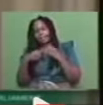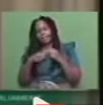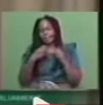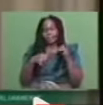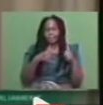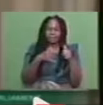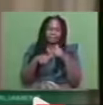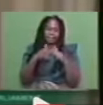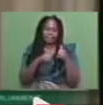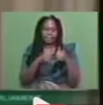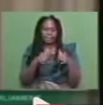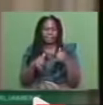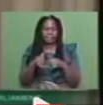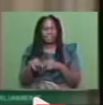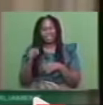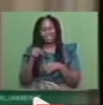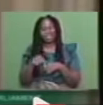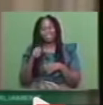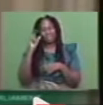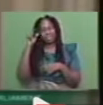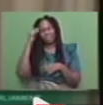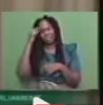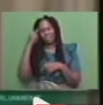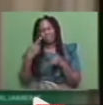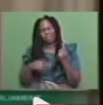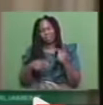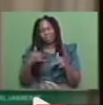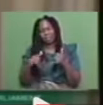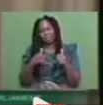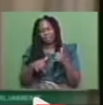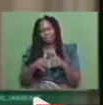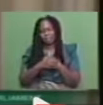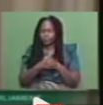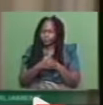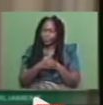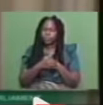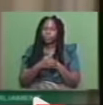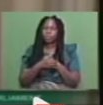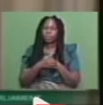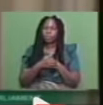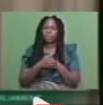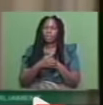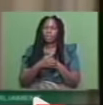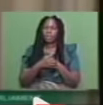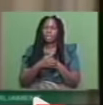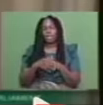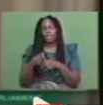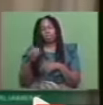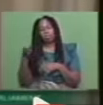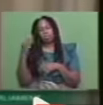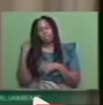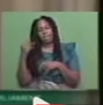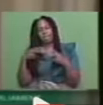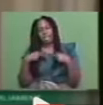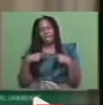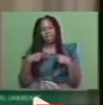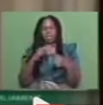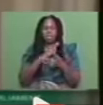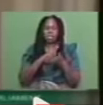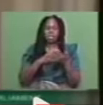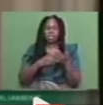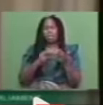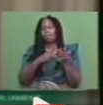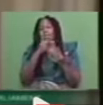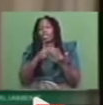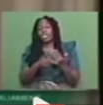this government, in its previous term, they put together some digital projects, most of which have failed.